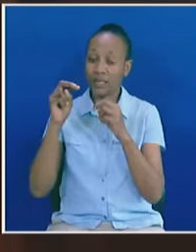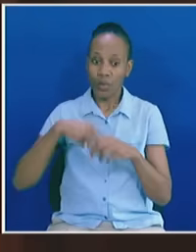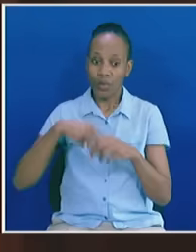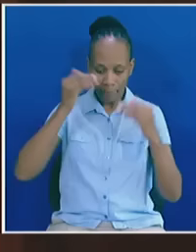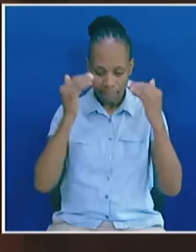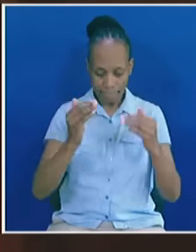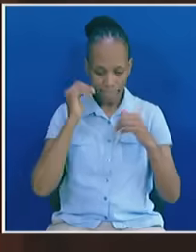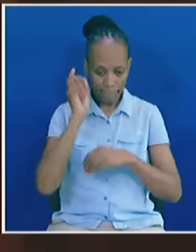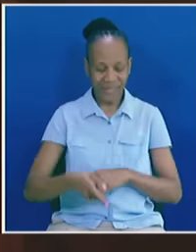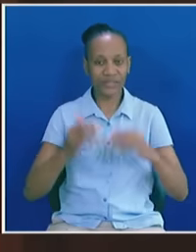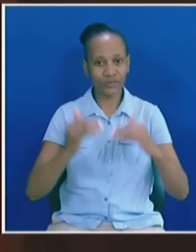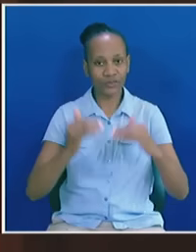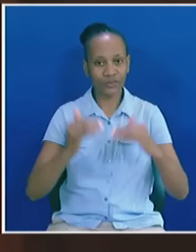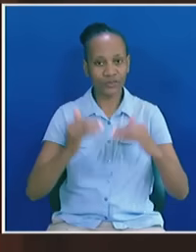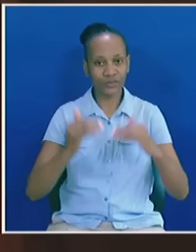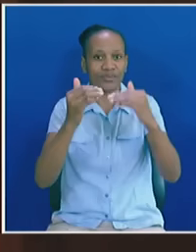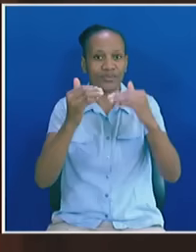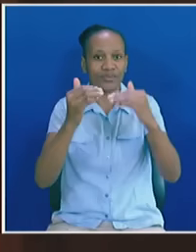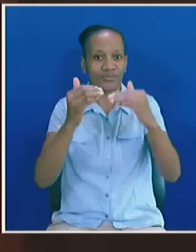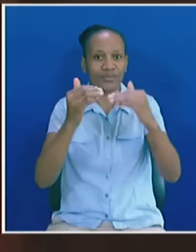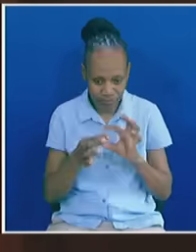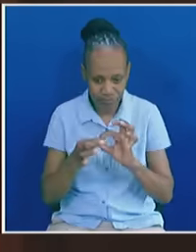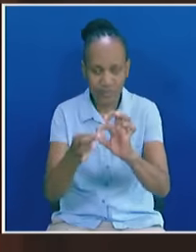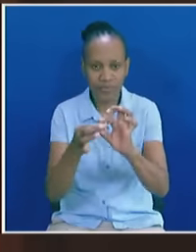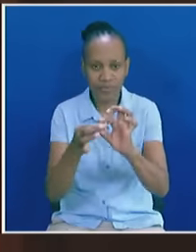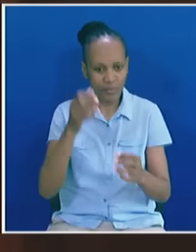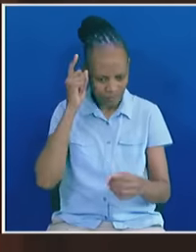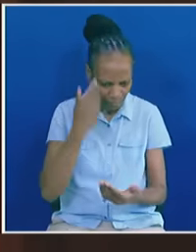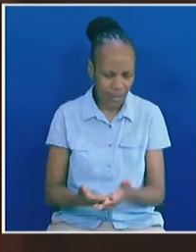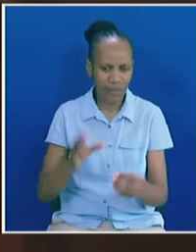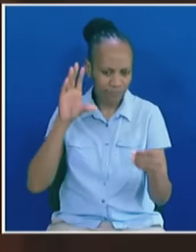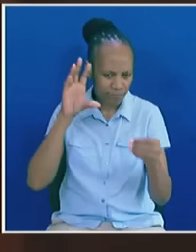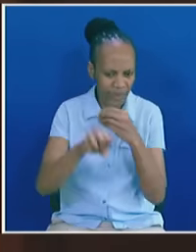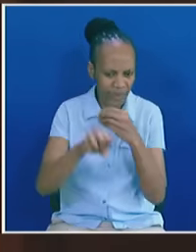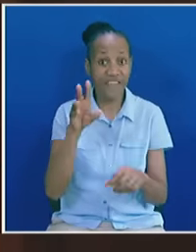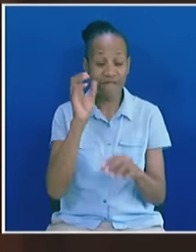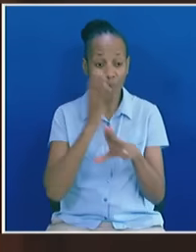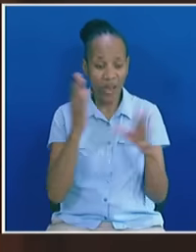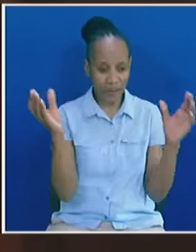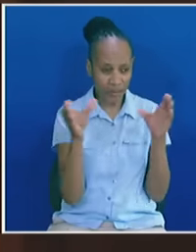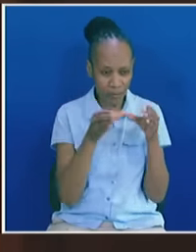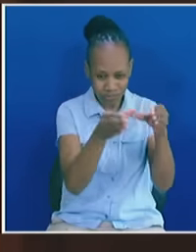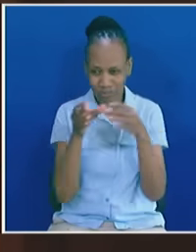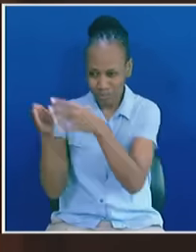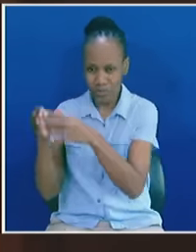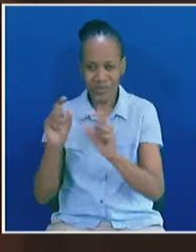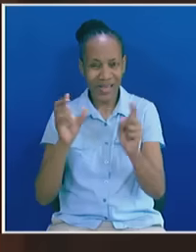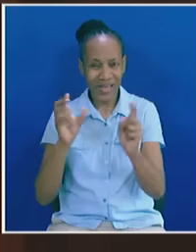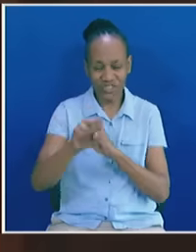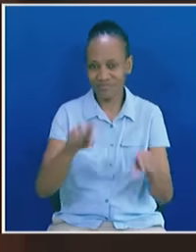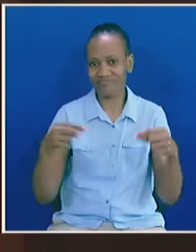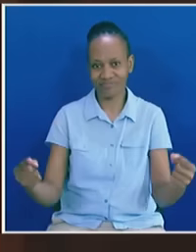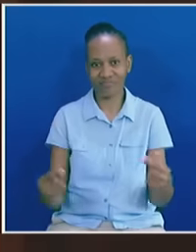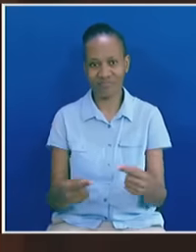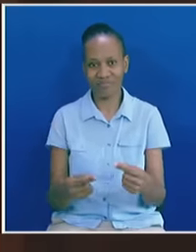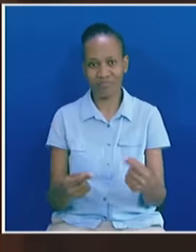our cooperation, as we cannot hope to have any measure of success if we act unilaterally. In line with Vision 2063 of